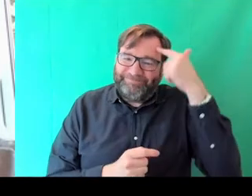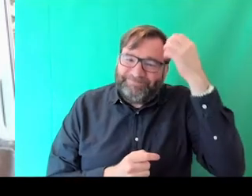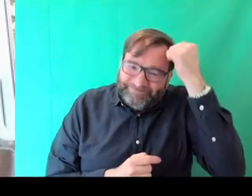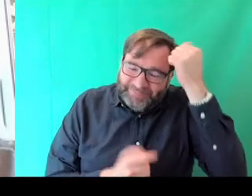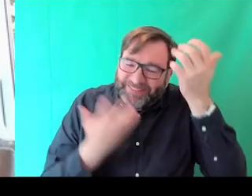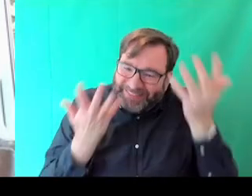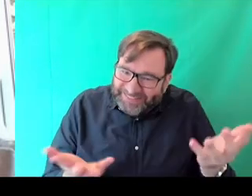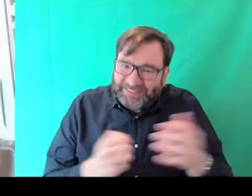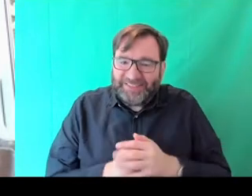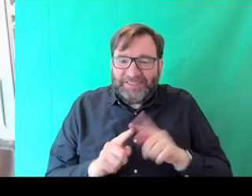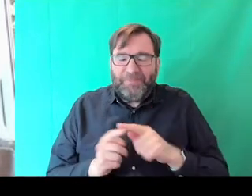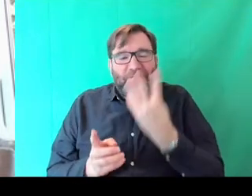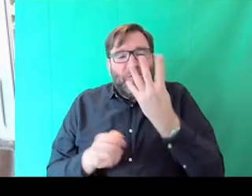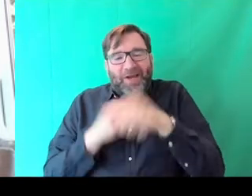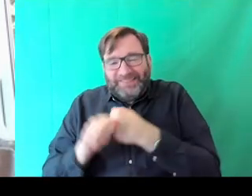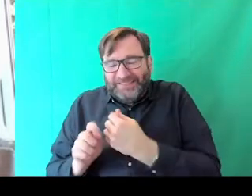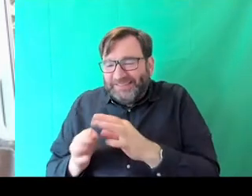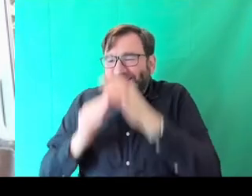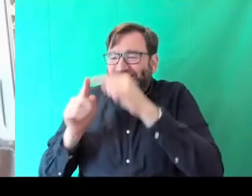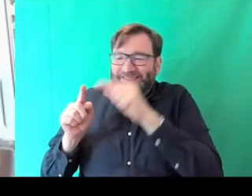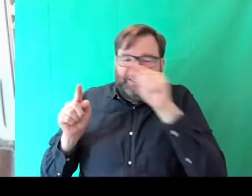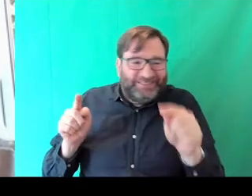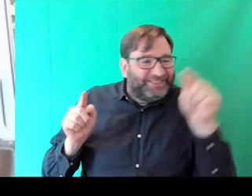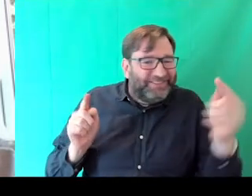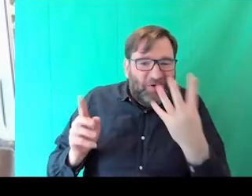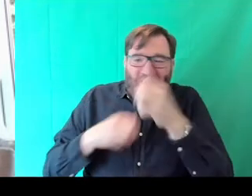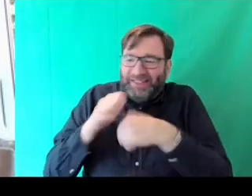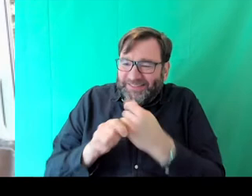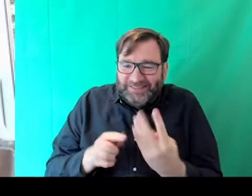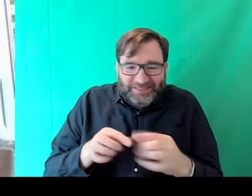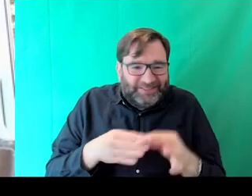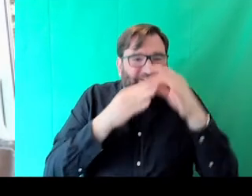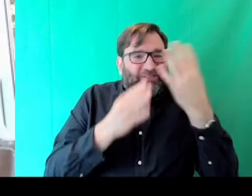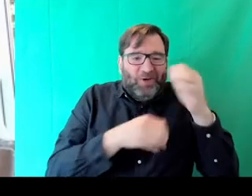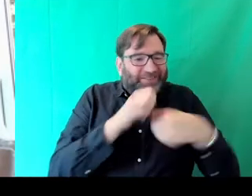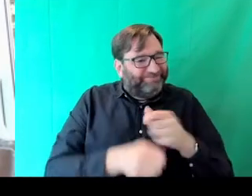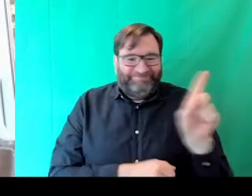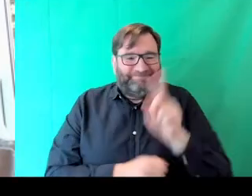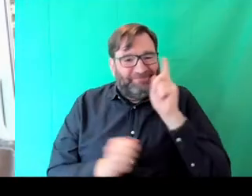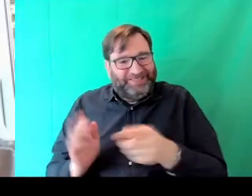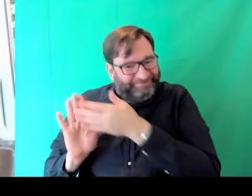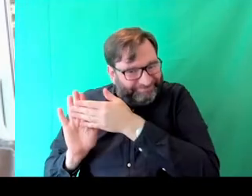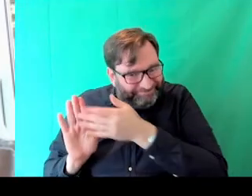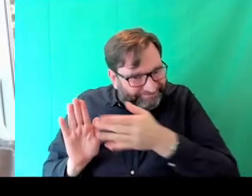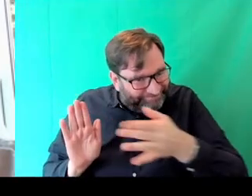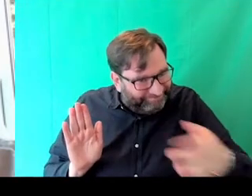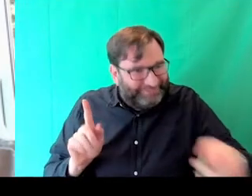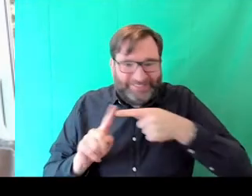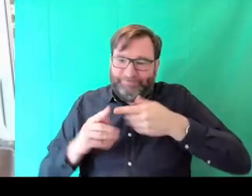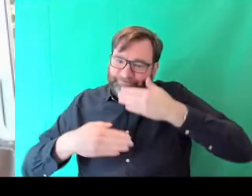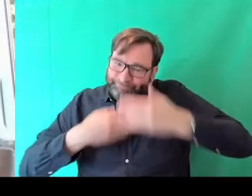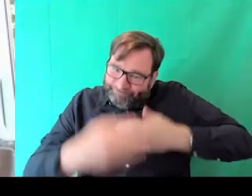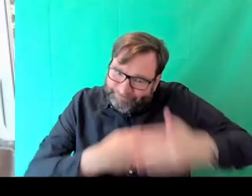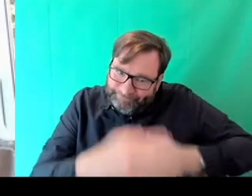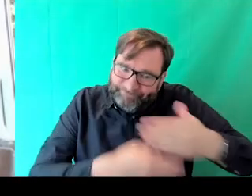an ongoing debate, and something which we continually change, we continually strive to get better at. And I think we owe it not